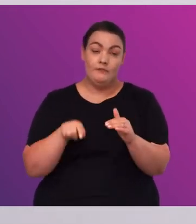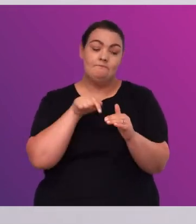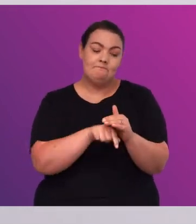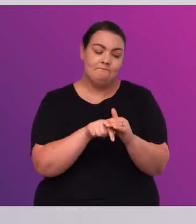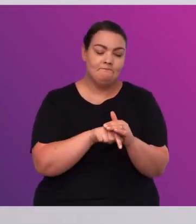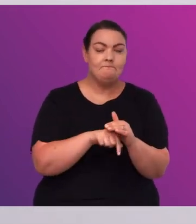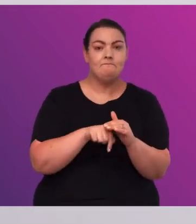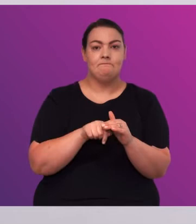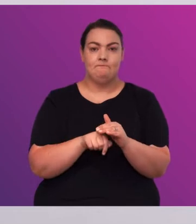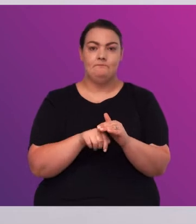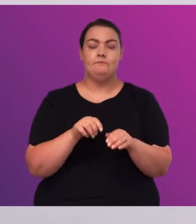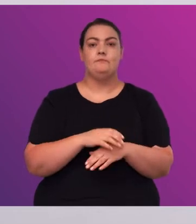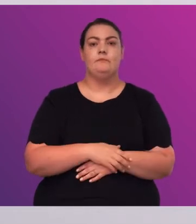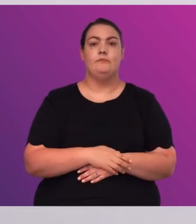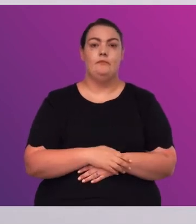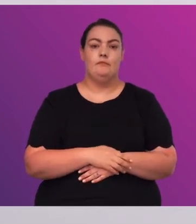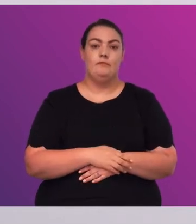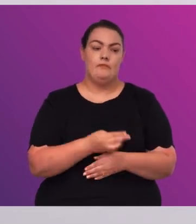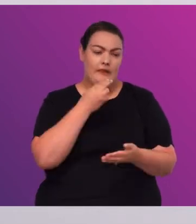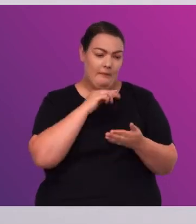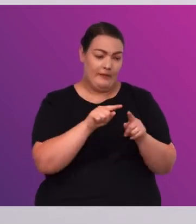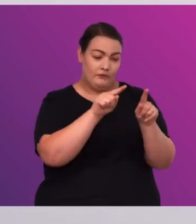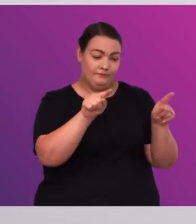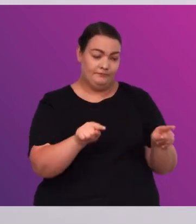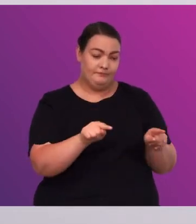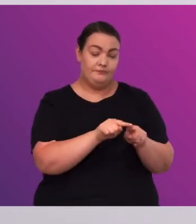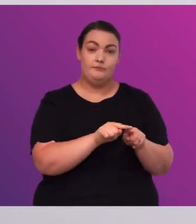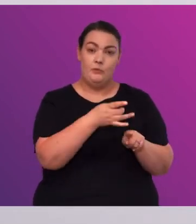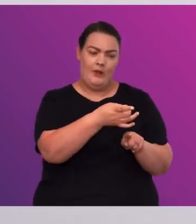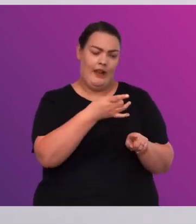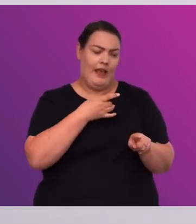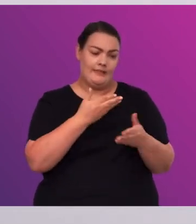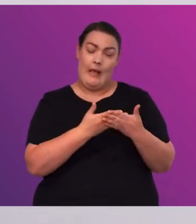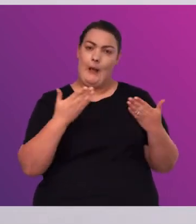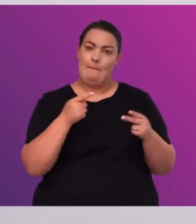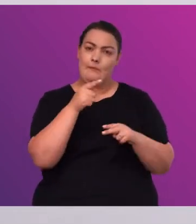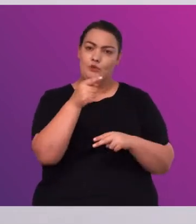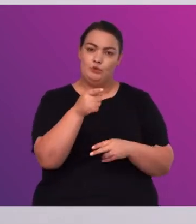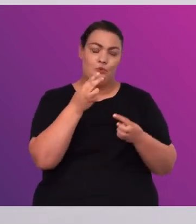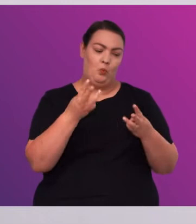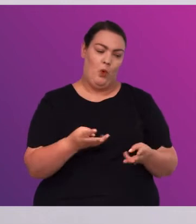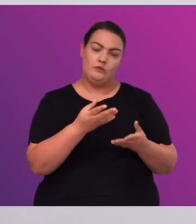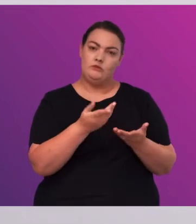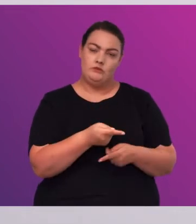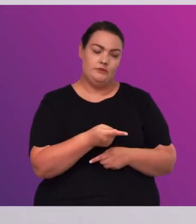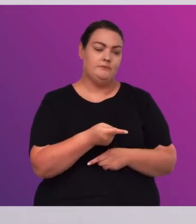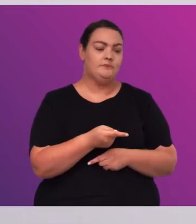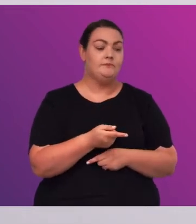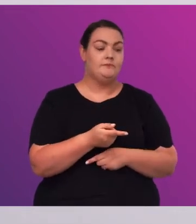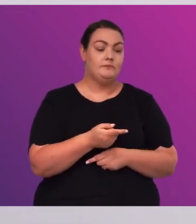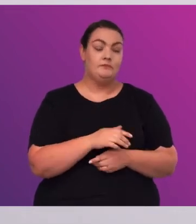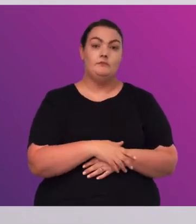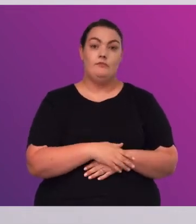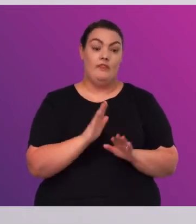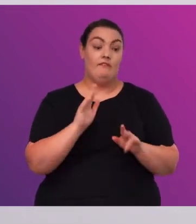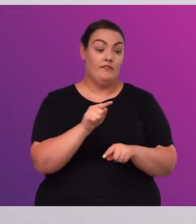Always cover your hand. A message will then appear on the screen asking you how much cash you would like to take